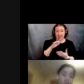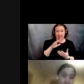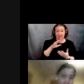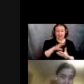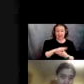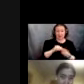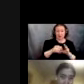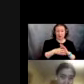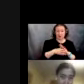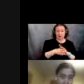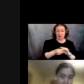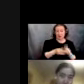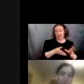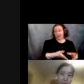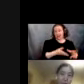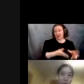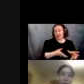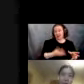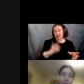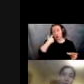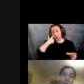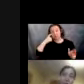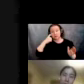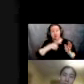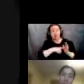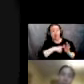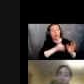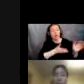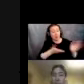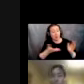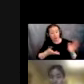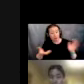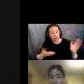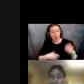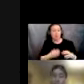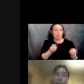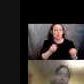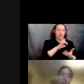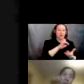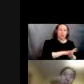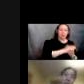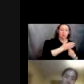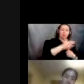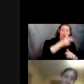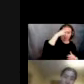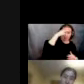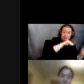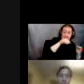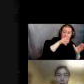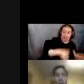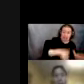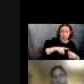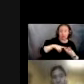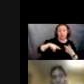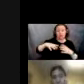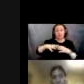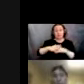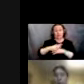until recently. There was a lot of intermarriage between Mexican immigrants, Native Americans,